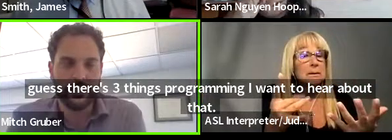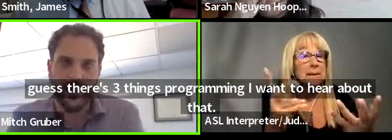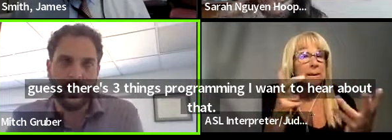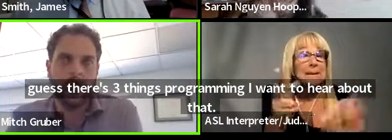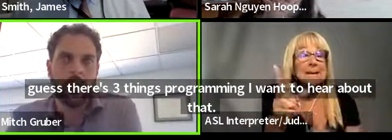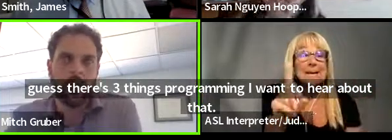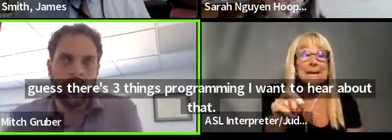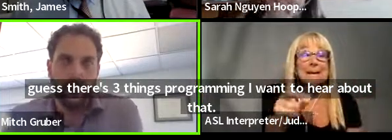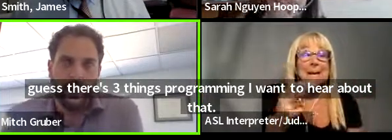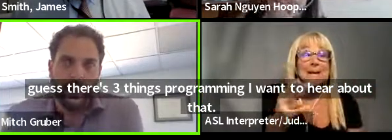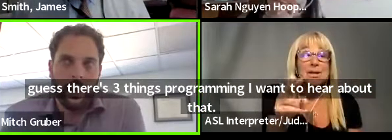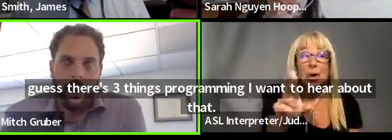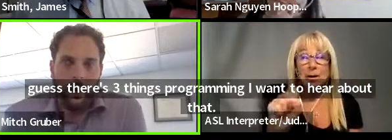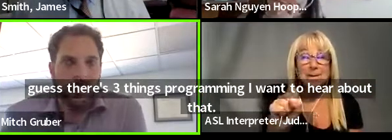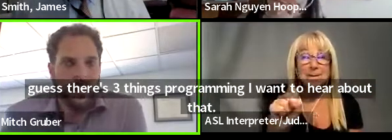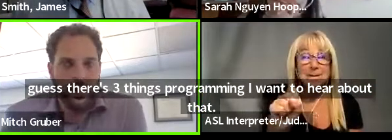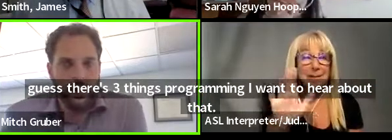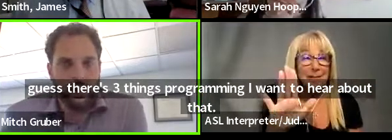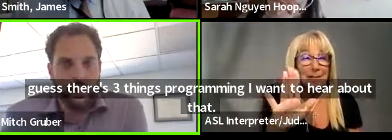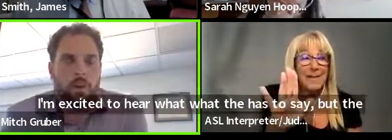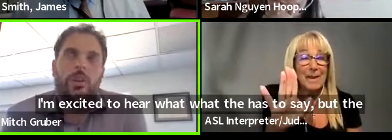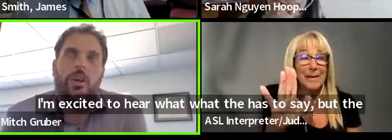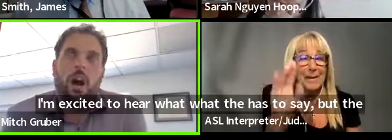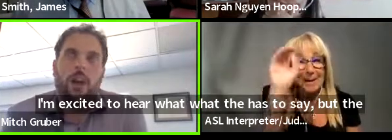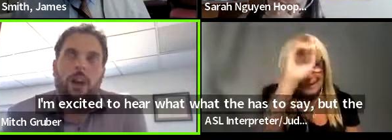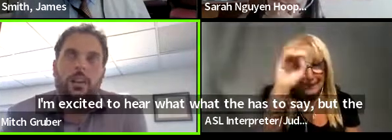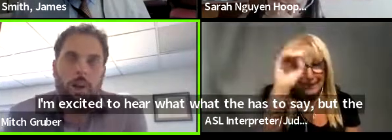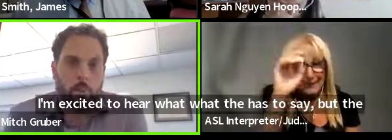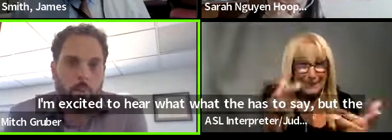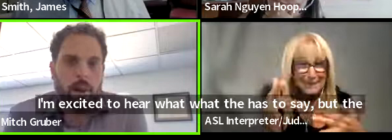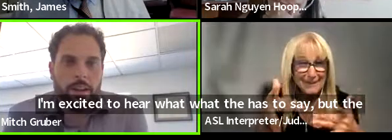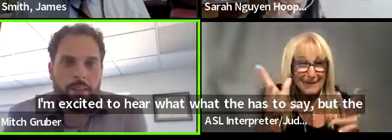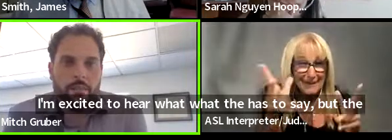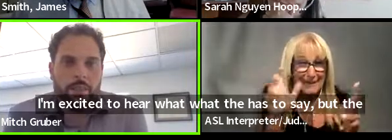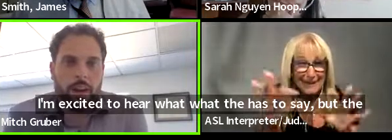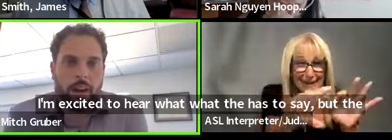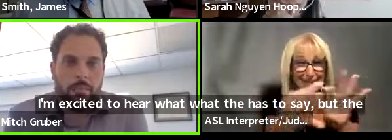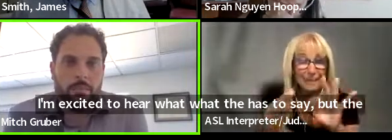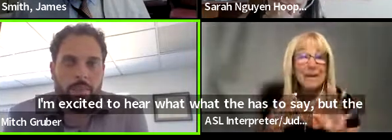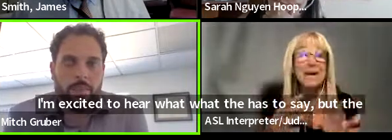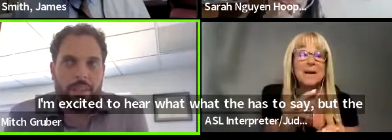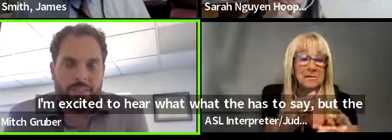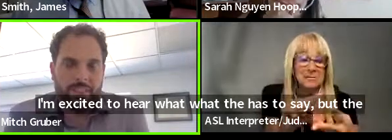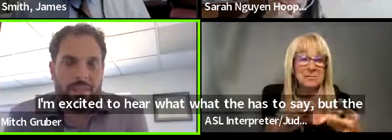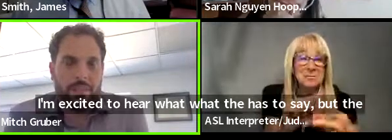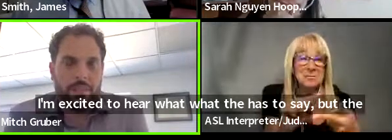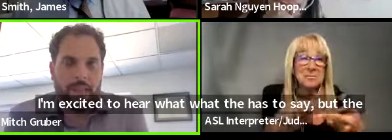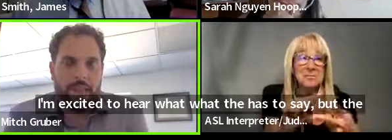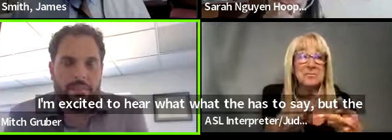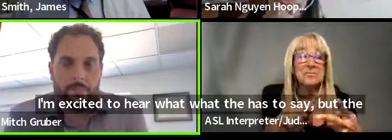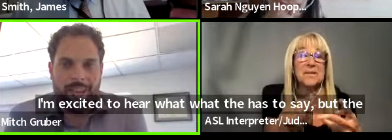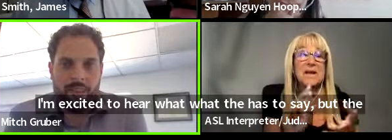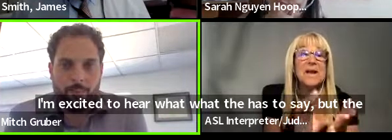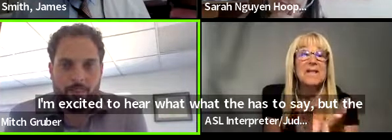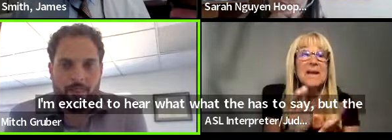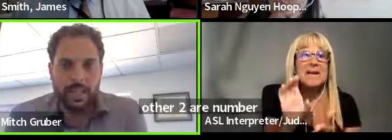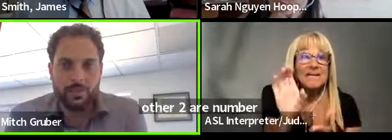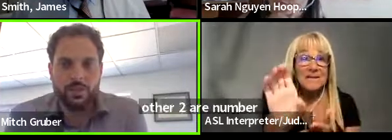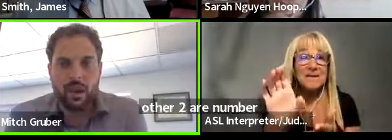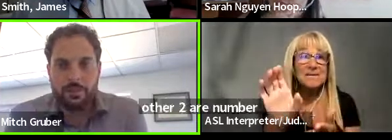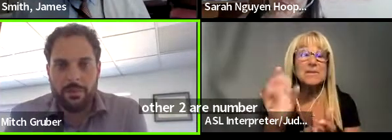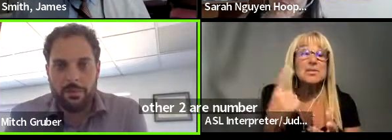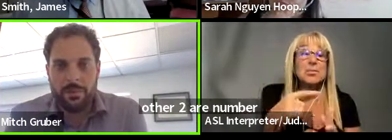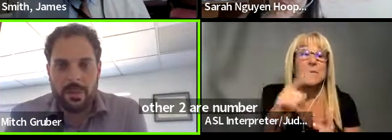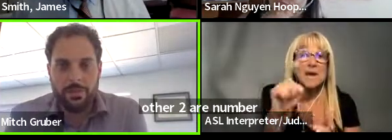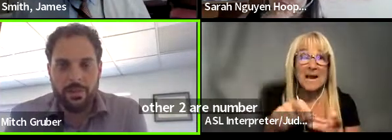DRHS has to say. But the other 2 are, number 1, the investments we have to make in the building. And